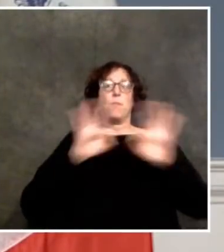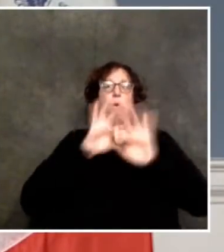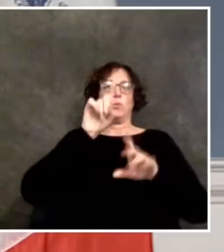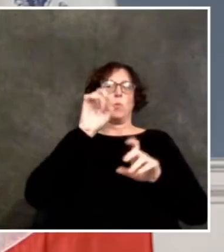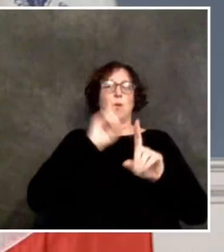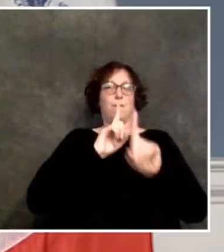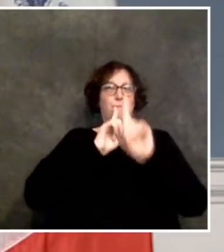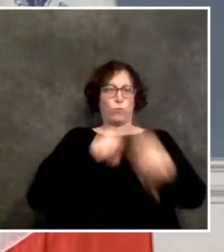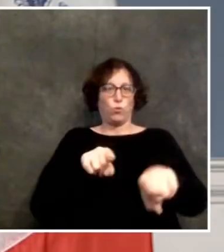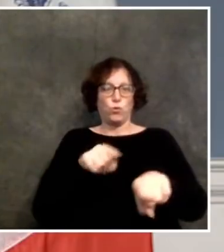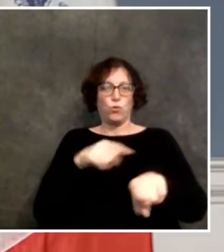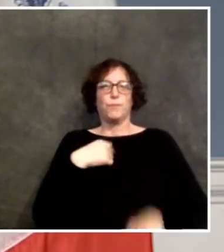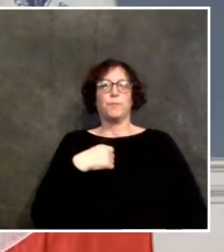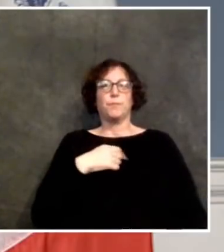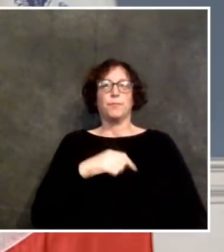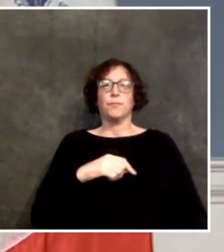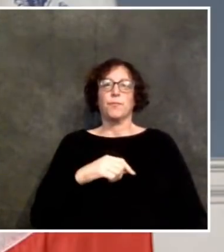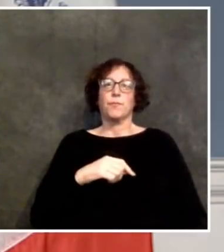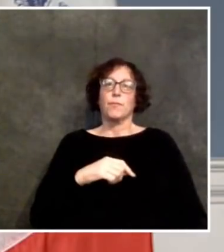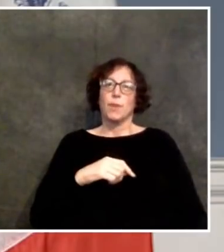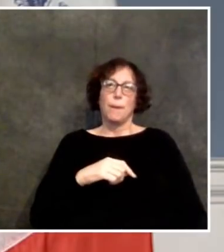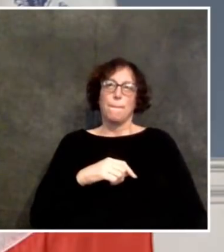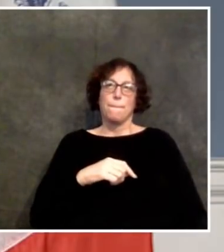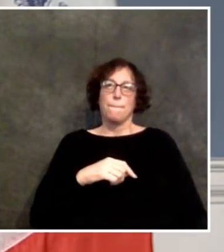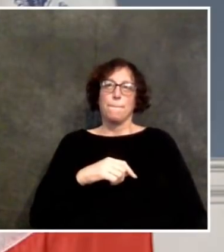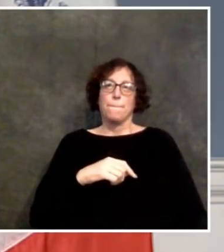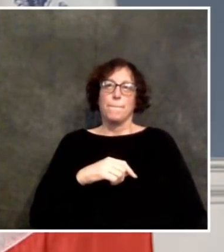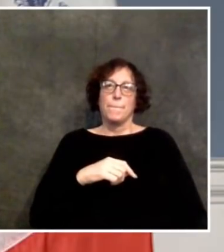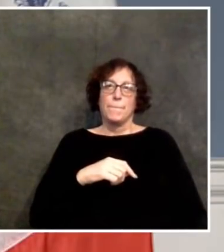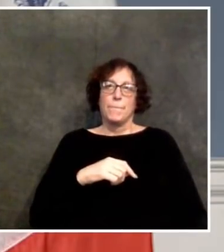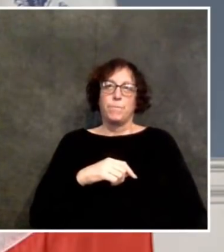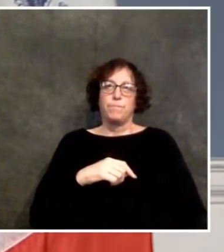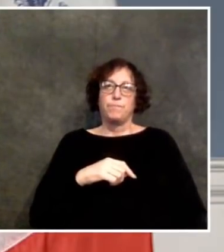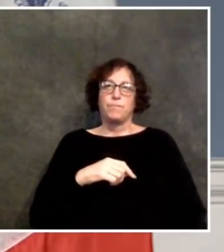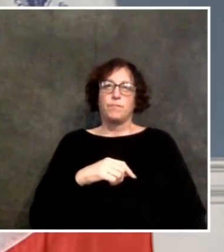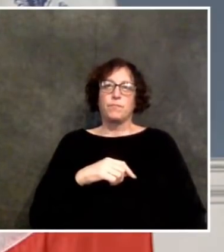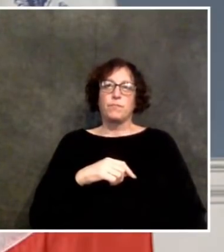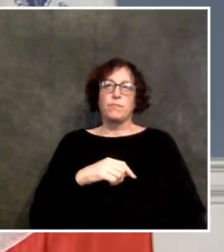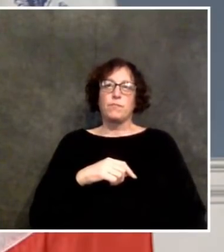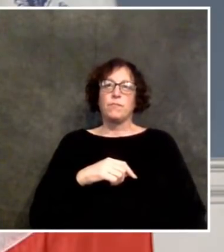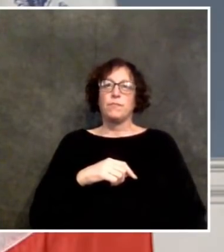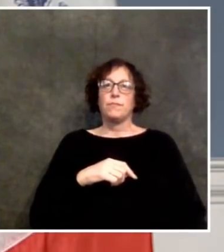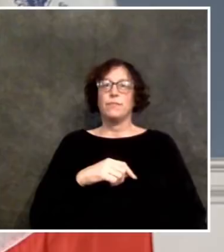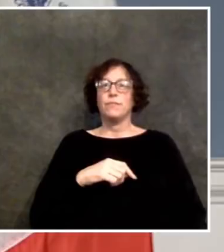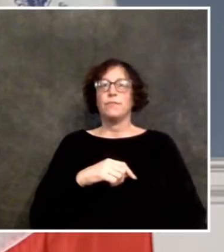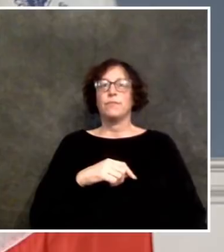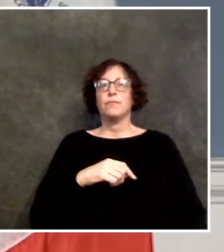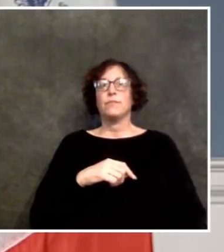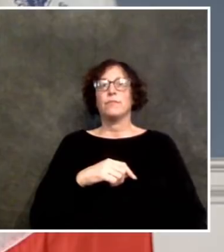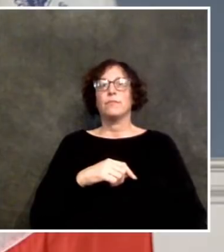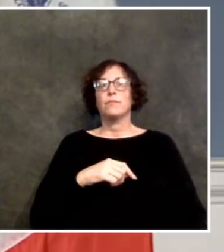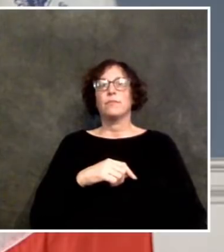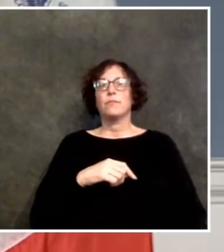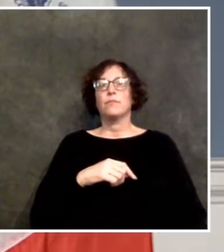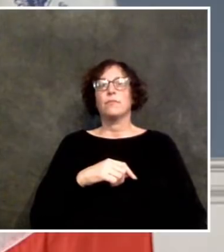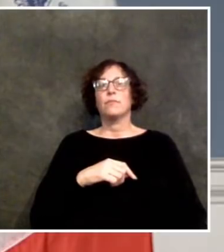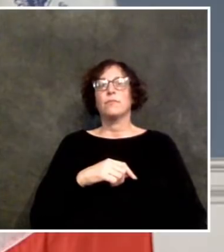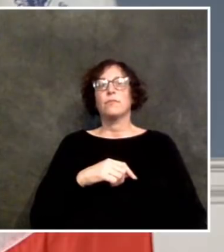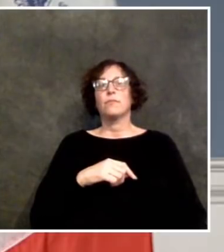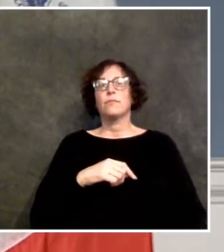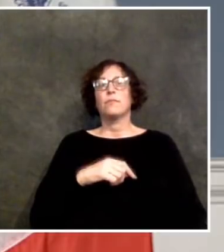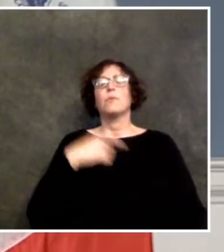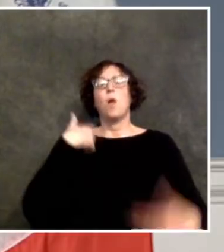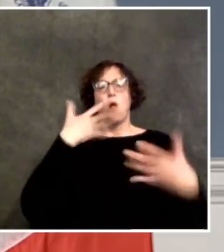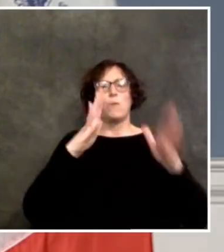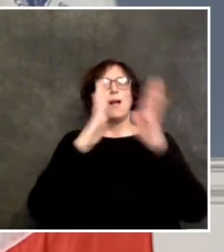need. Okay. The central, I think, you've asked the question before. It's a very important question. And this is part